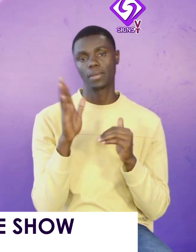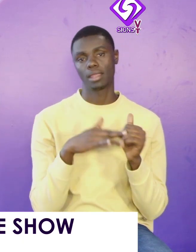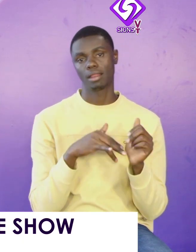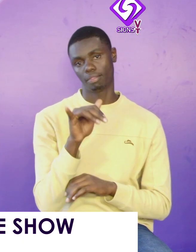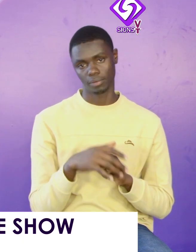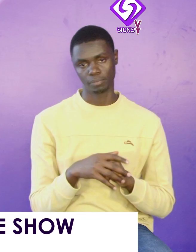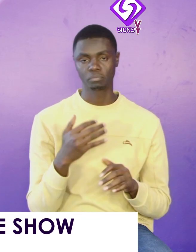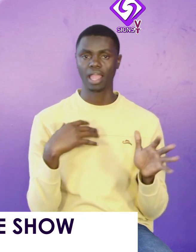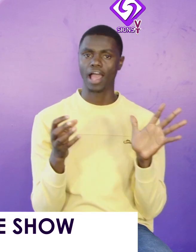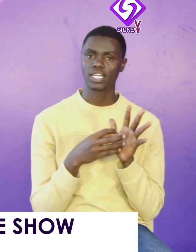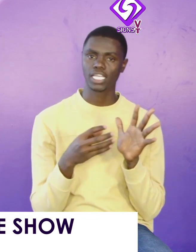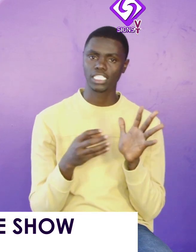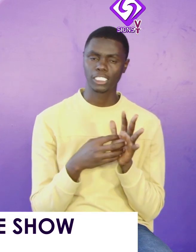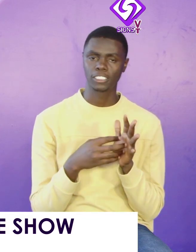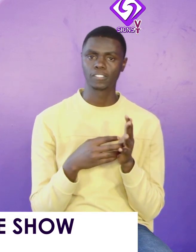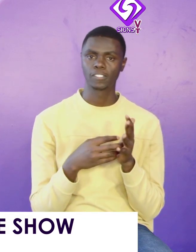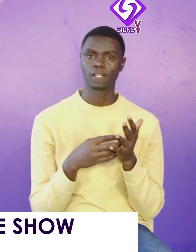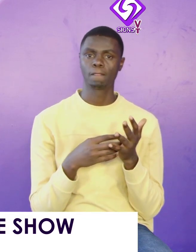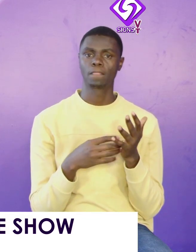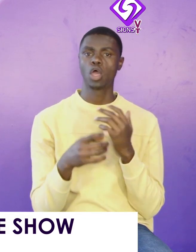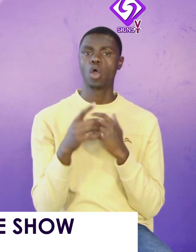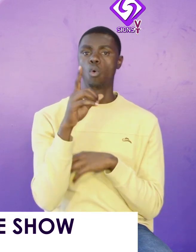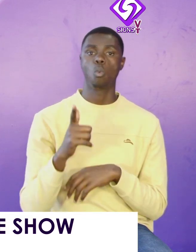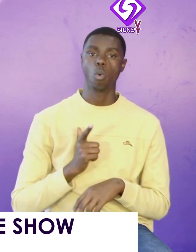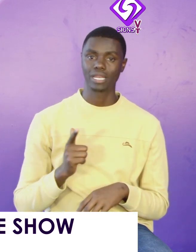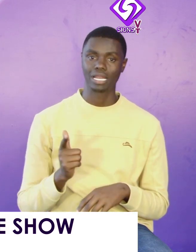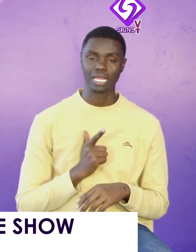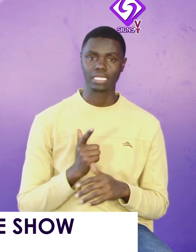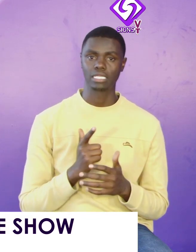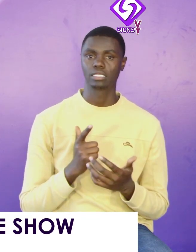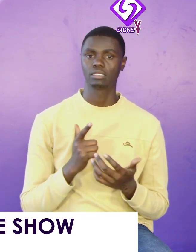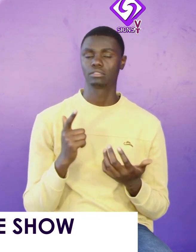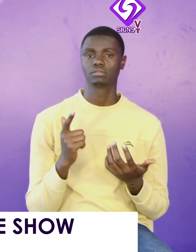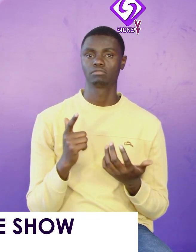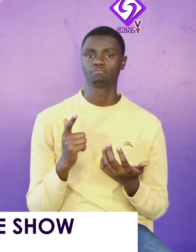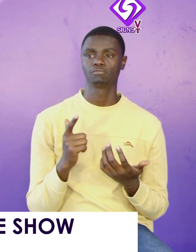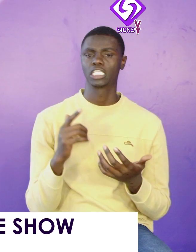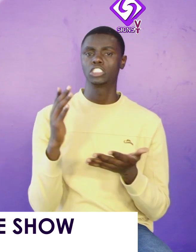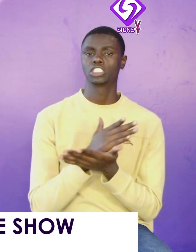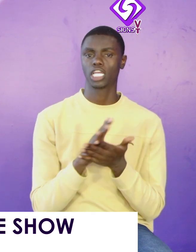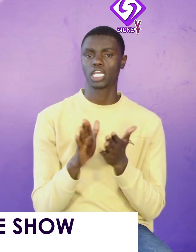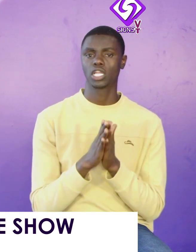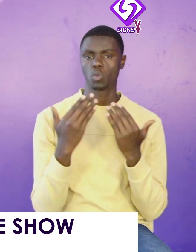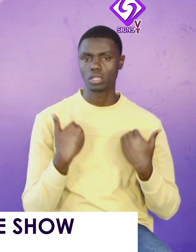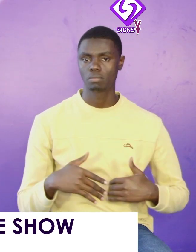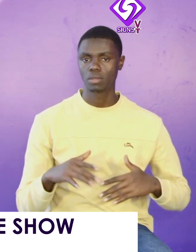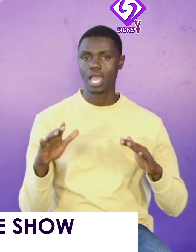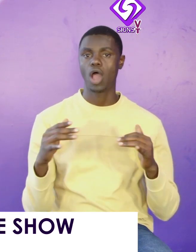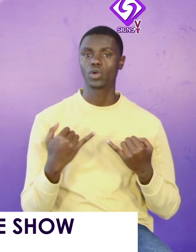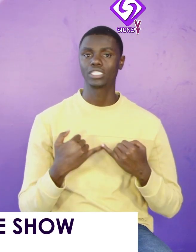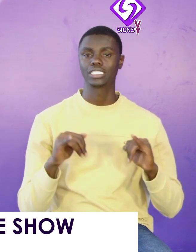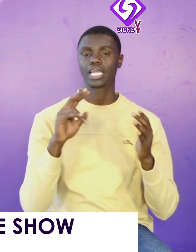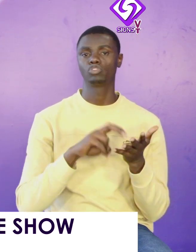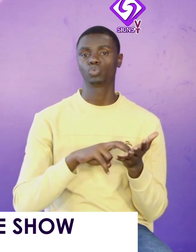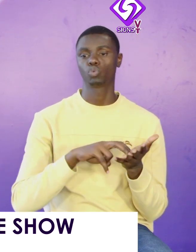There are cases. One lady who wouldn't mind me sharing this shared with me how she attempted to jump into a